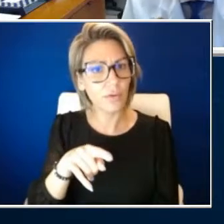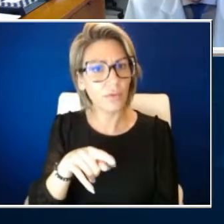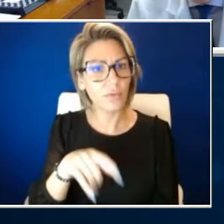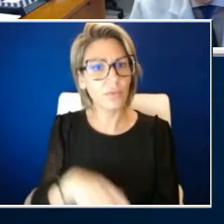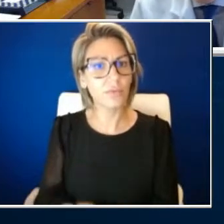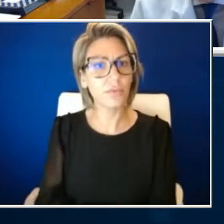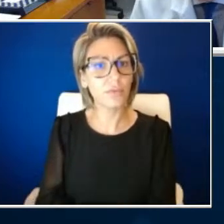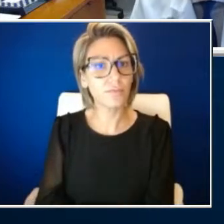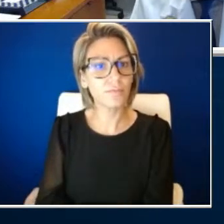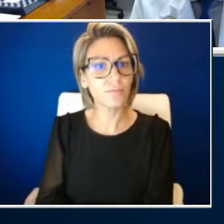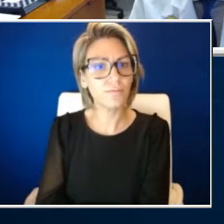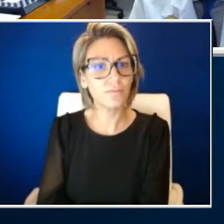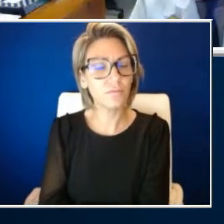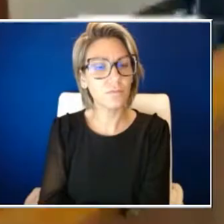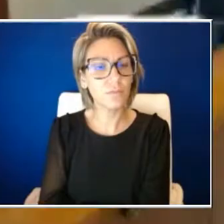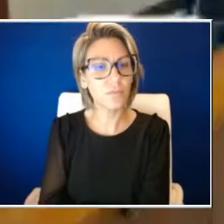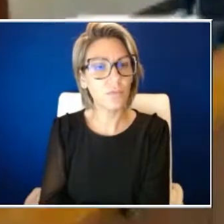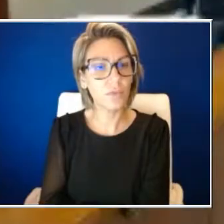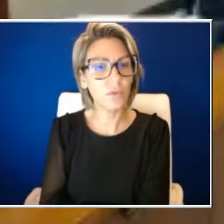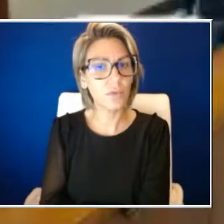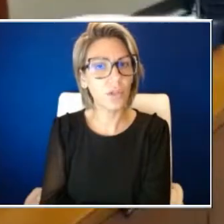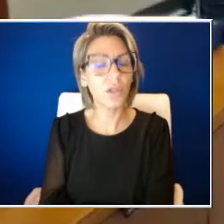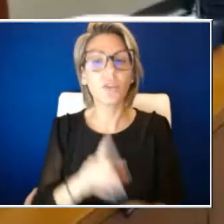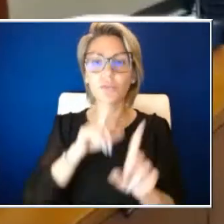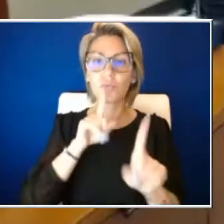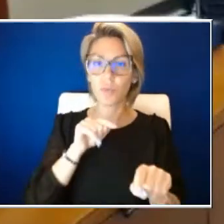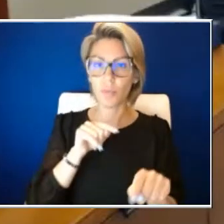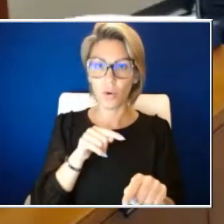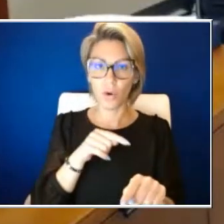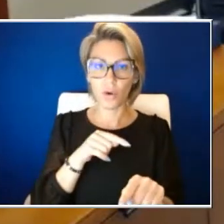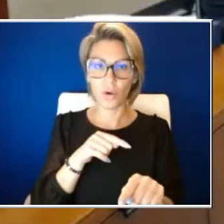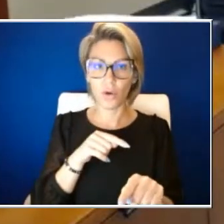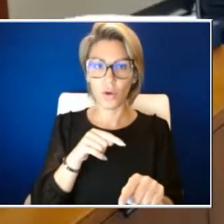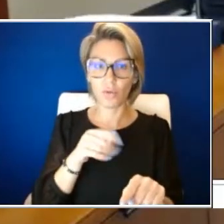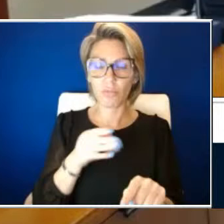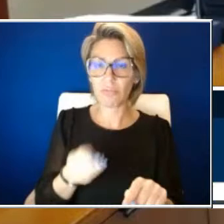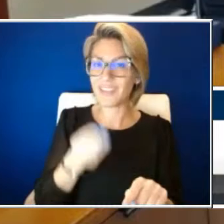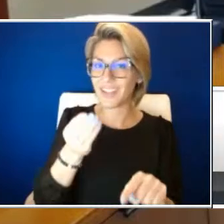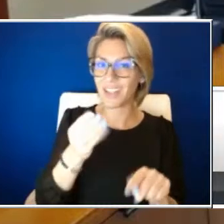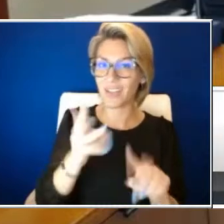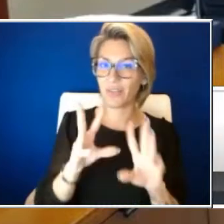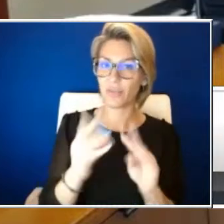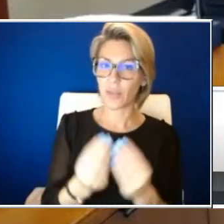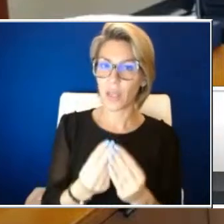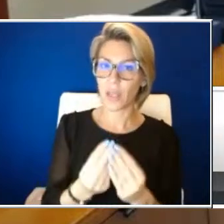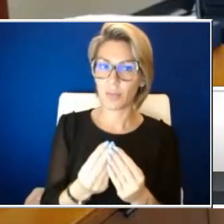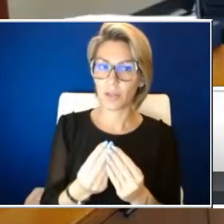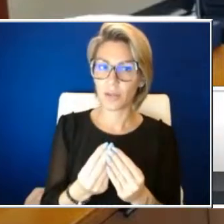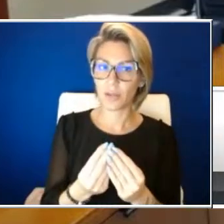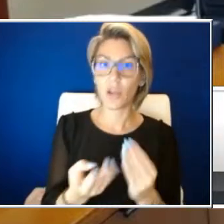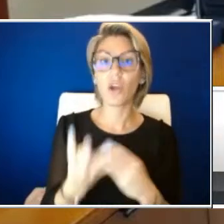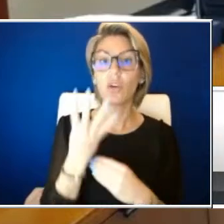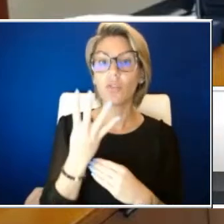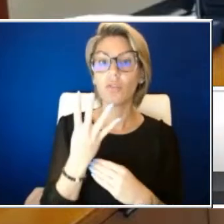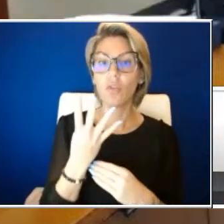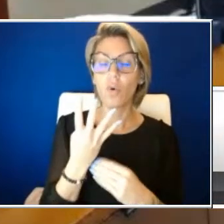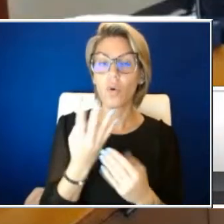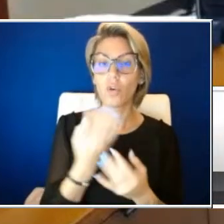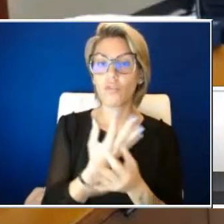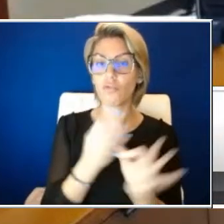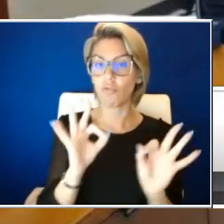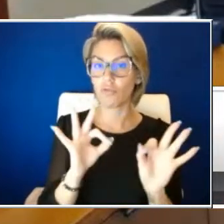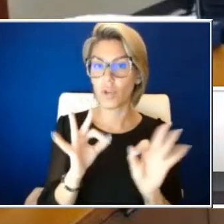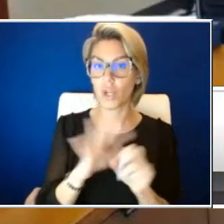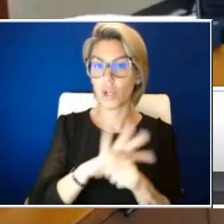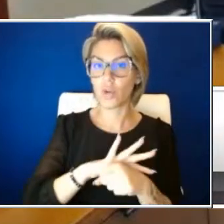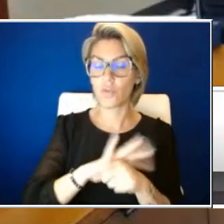Yeah, well, there's a report that they're going to give families 4 free COVID tests, and apparently you can